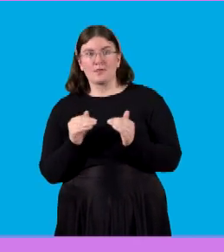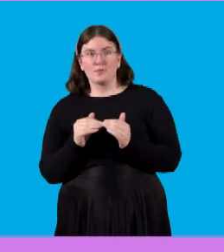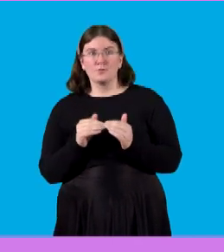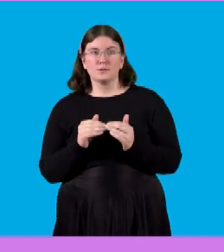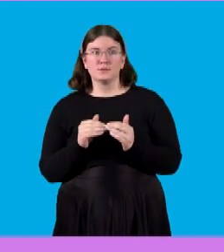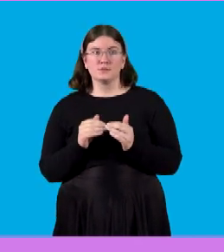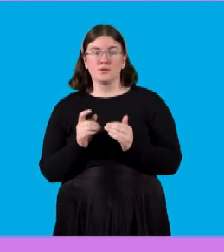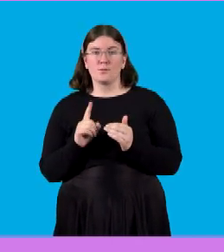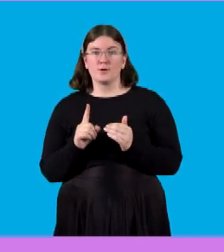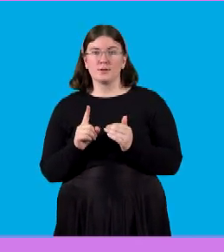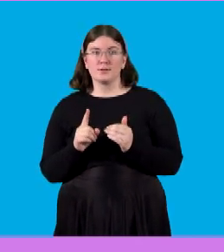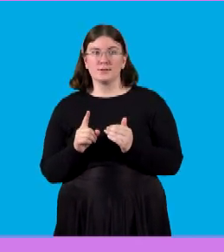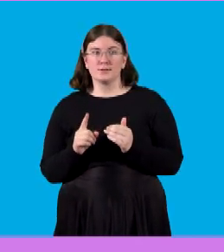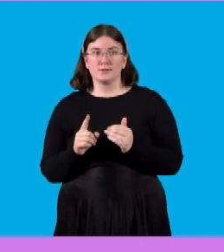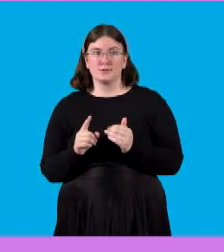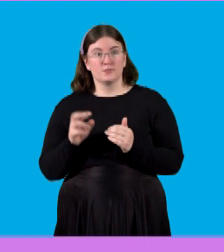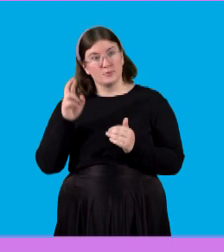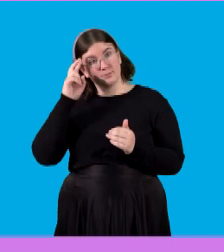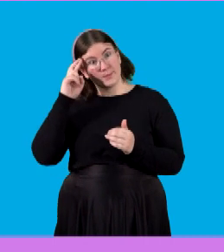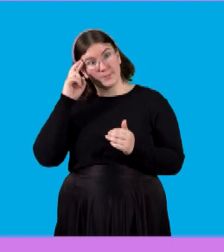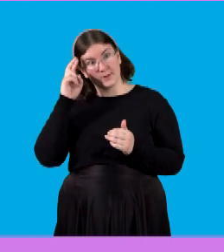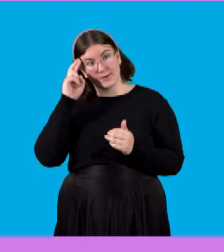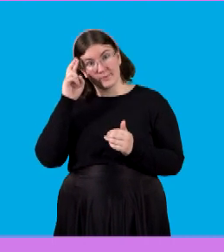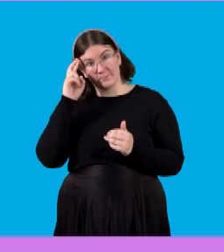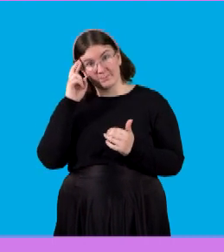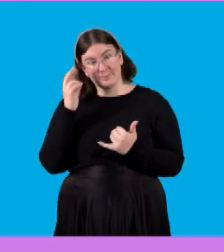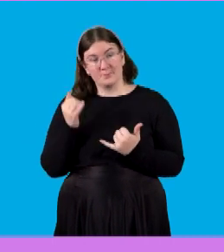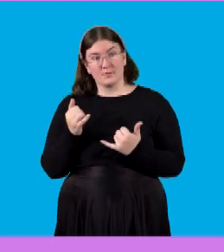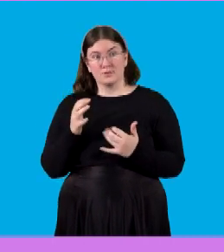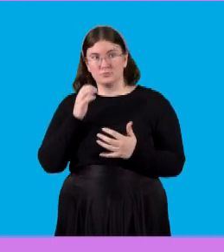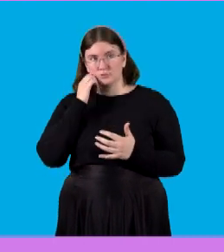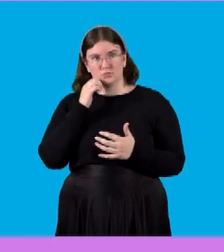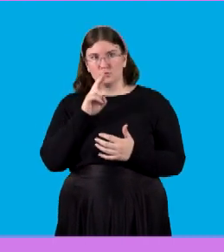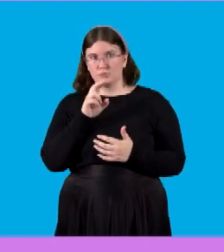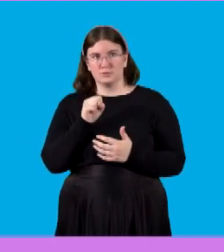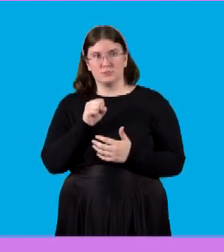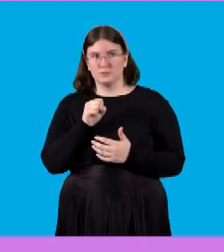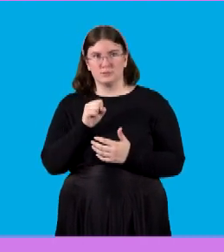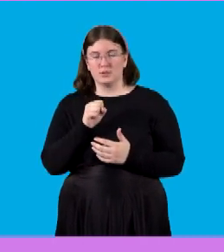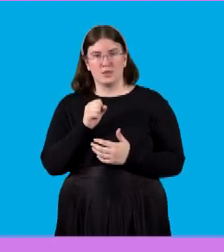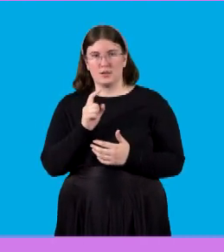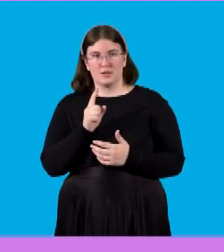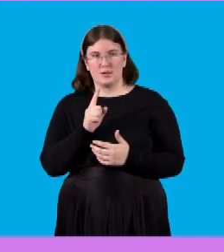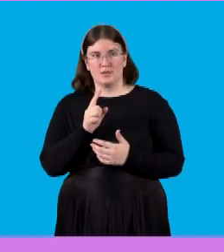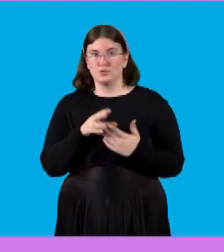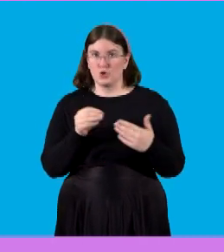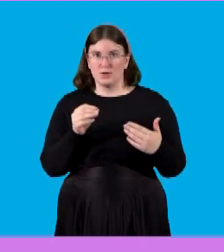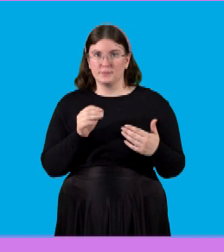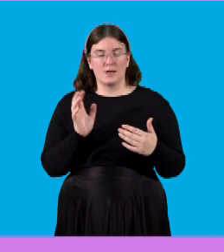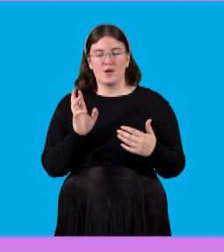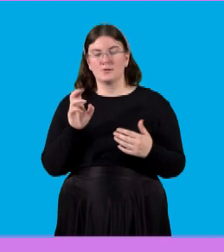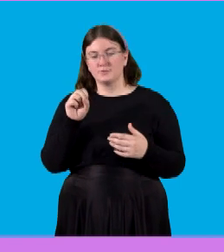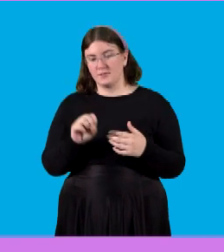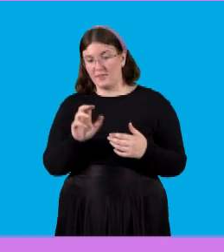that will give us an amount of, remember it is now, sorry, not US